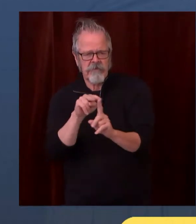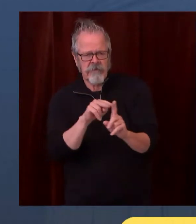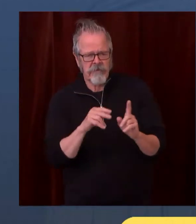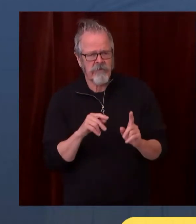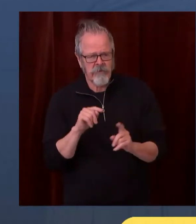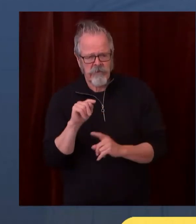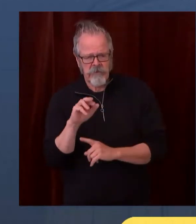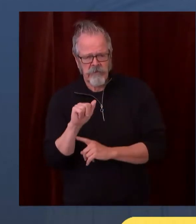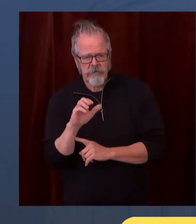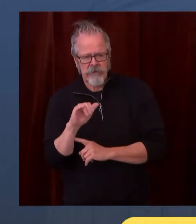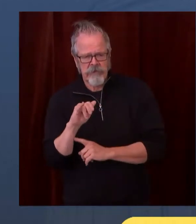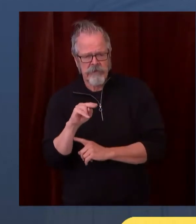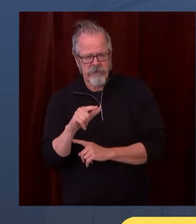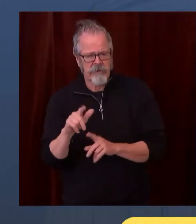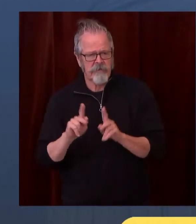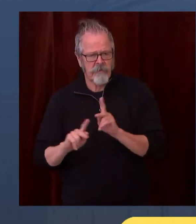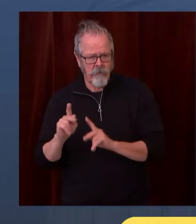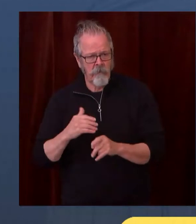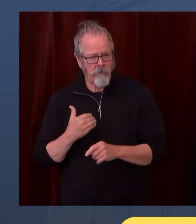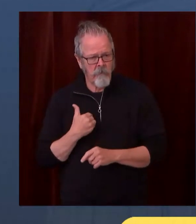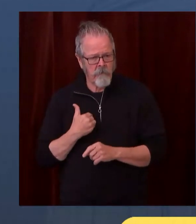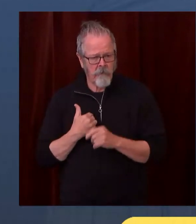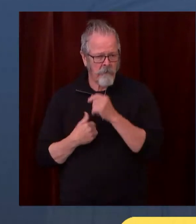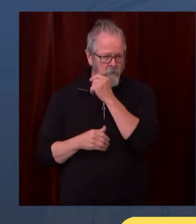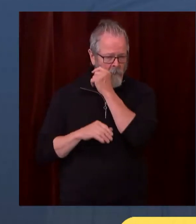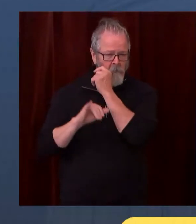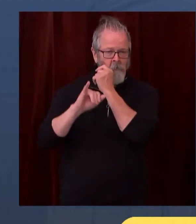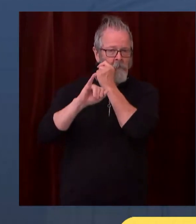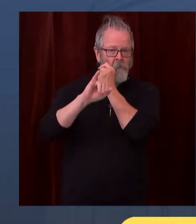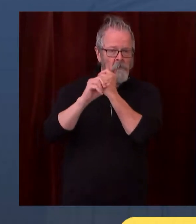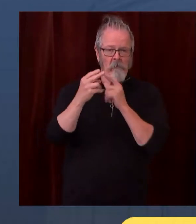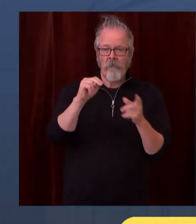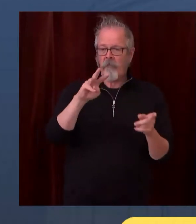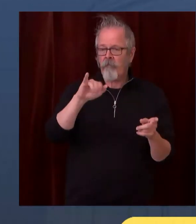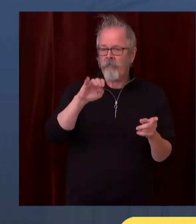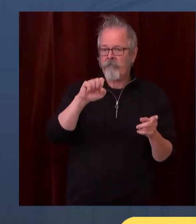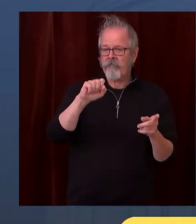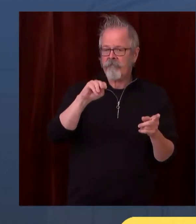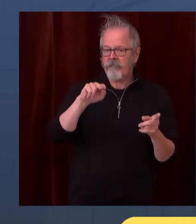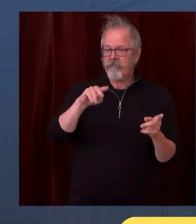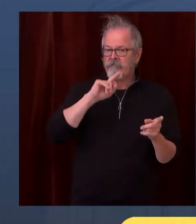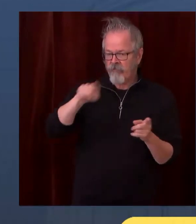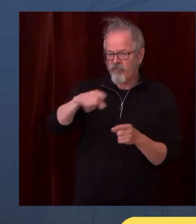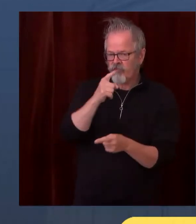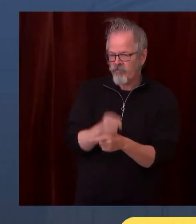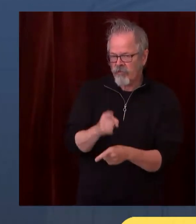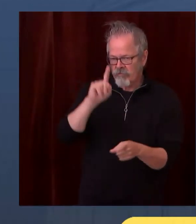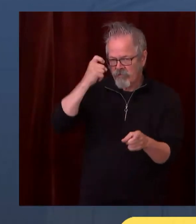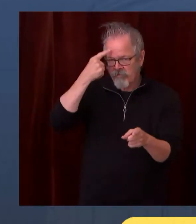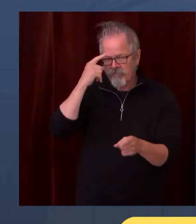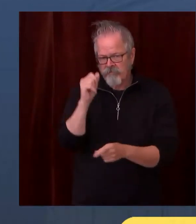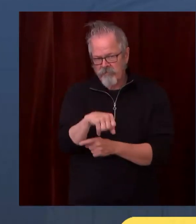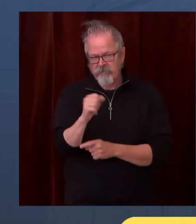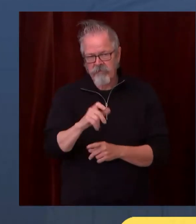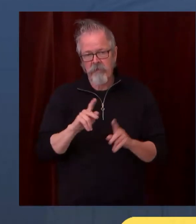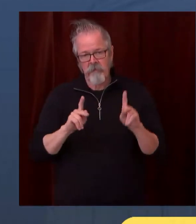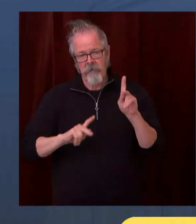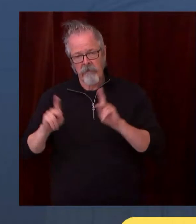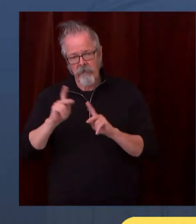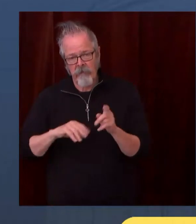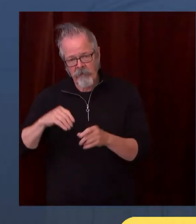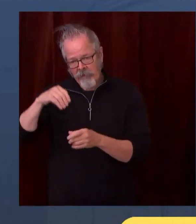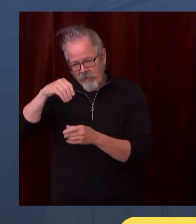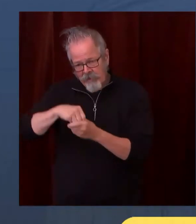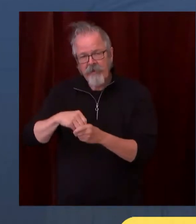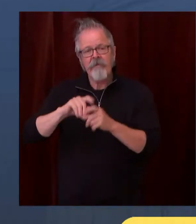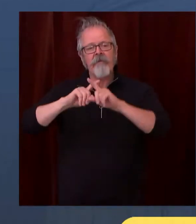And good news is also we are getting out some more funding to local health departments too to be able to hire people